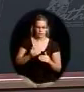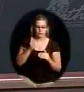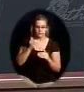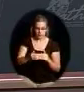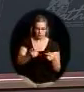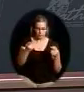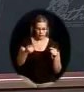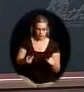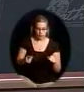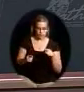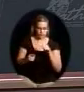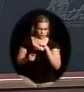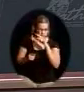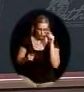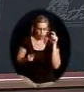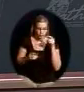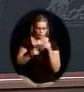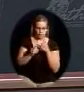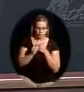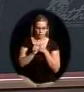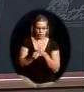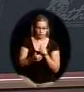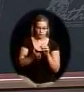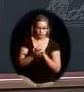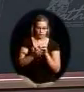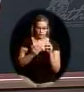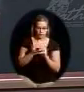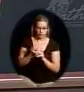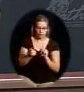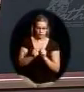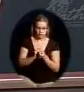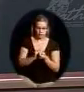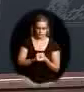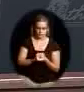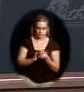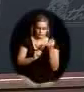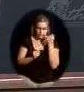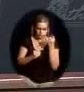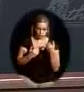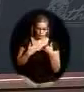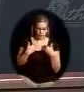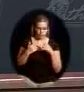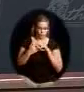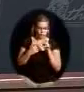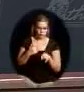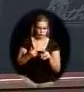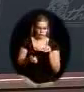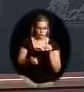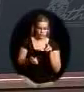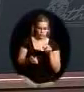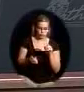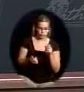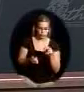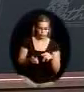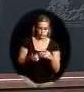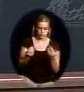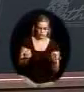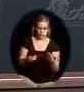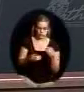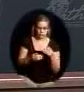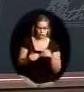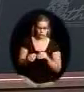summer for following curriculum revision, which was approved. So if you've got questions, Dr. Shirk is here to address any of